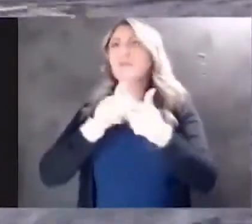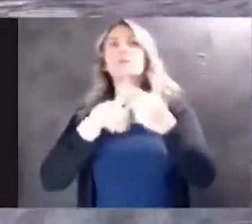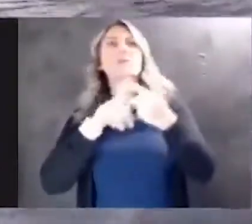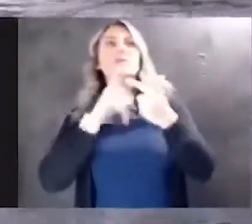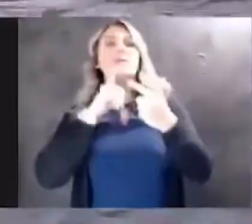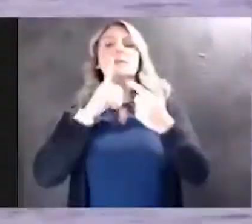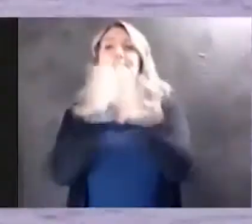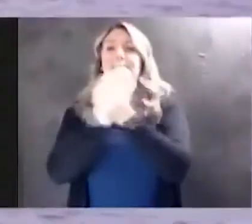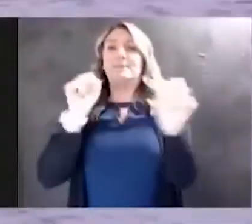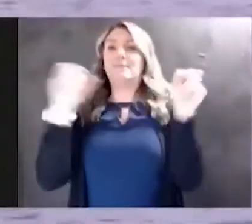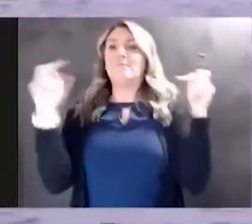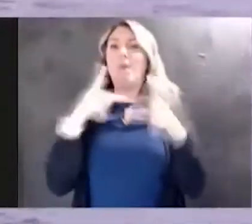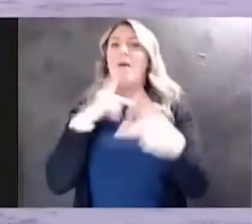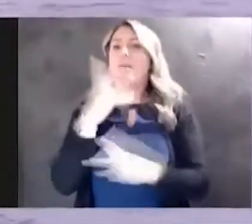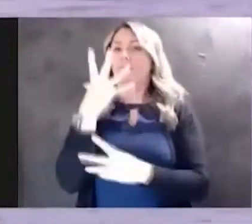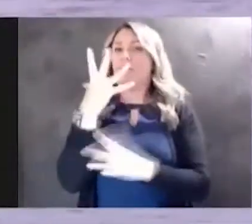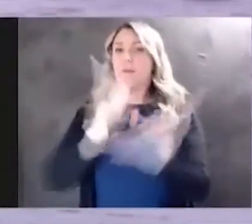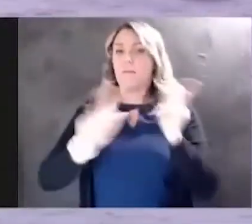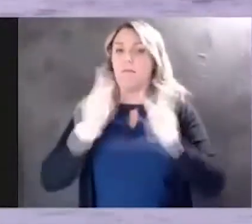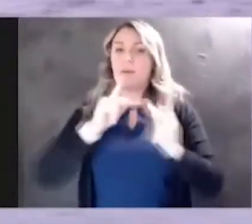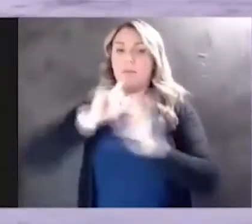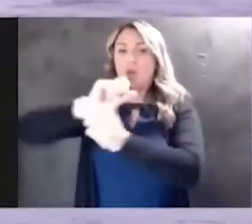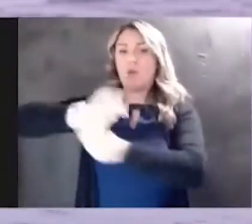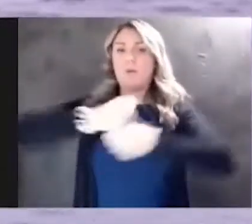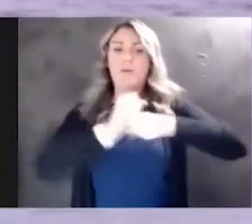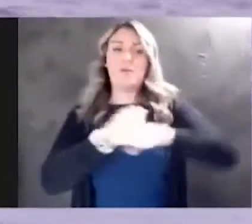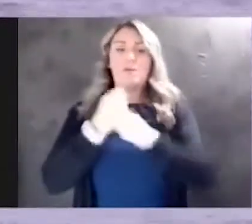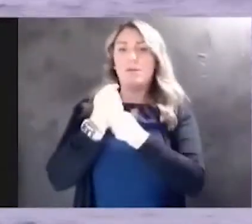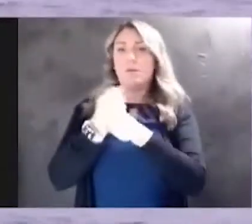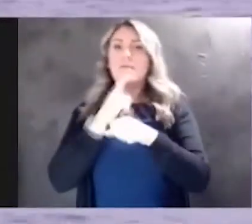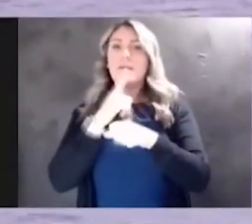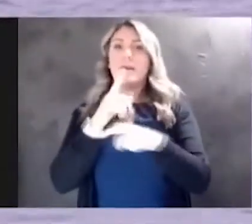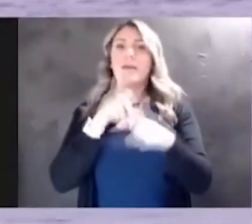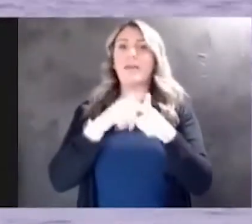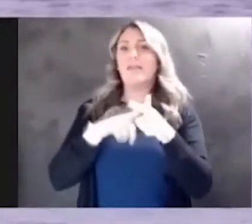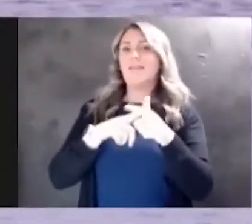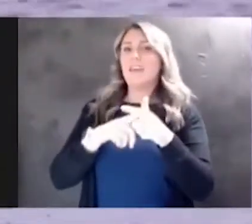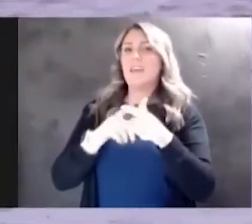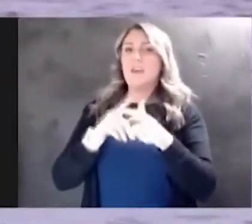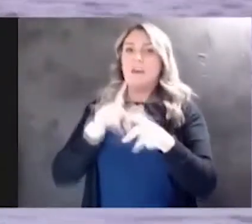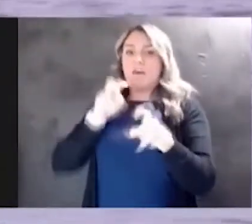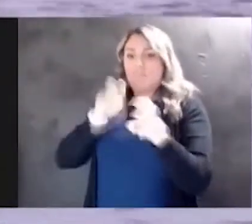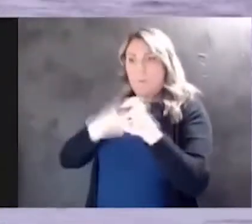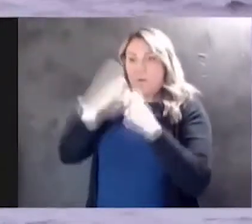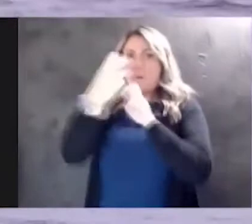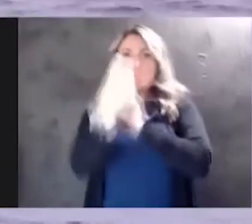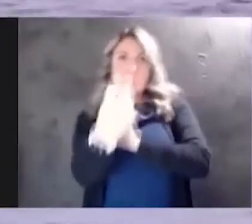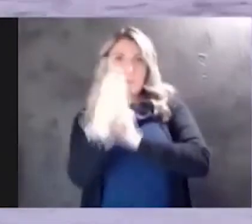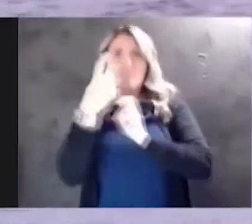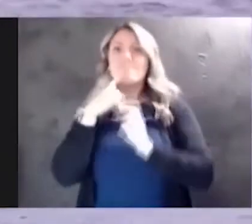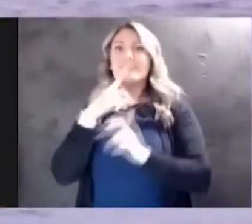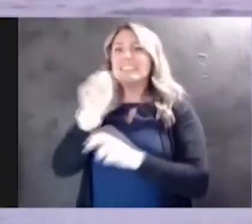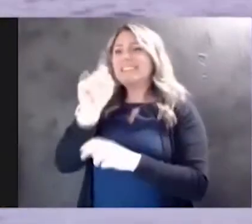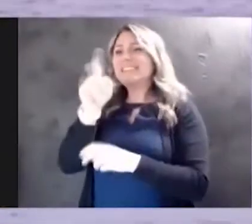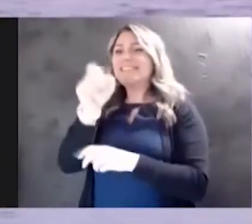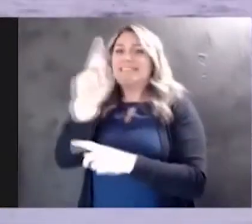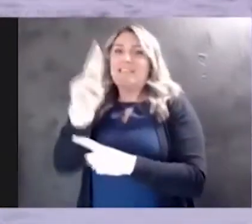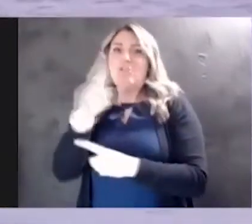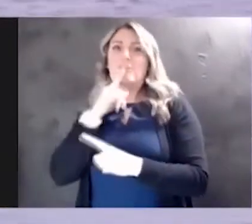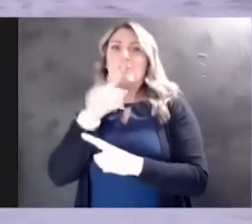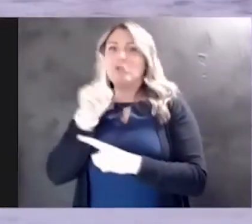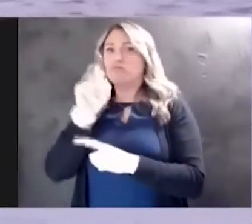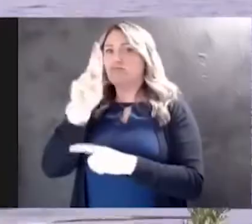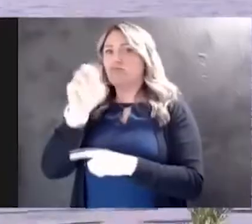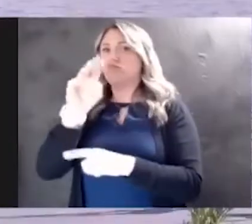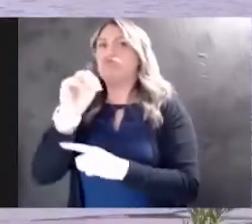back with just 5 people paddling and the steer person and the drum, and just had to take several sections out